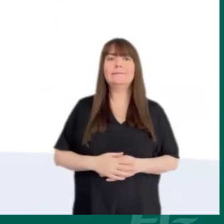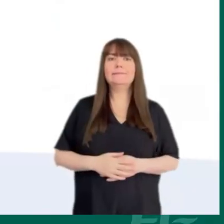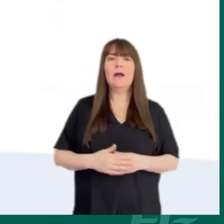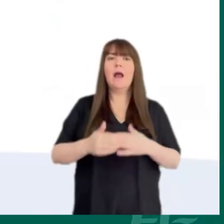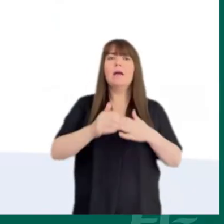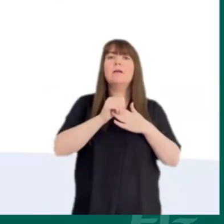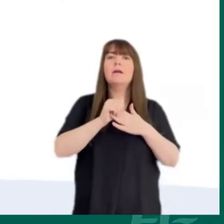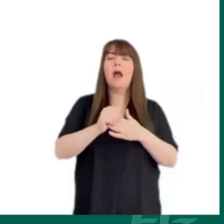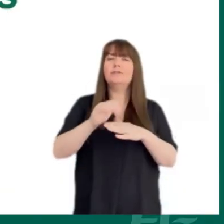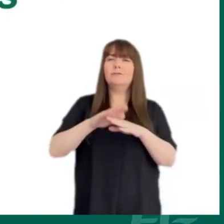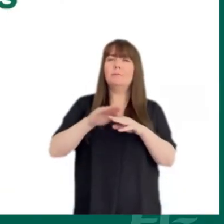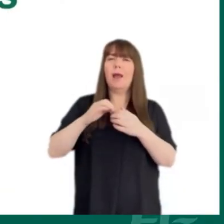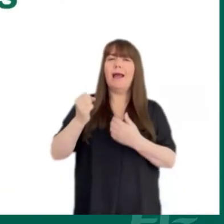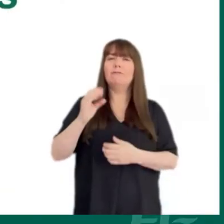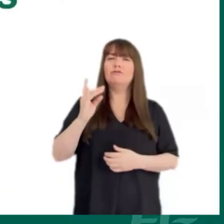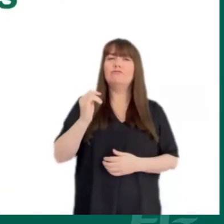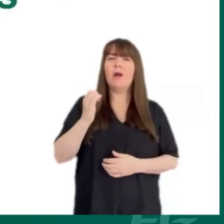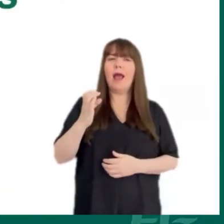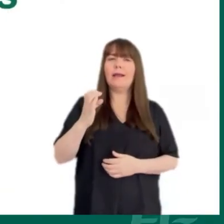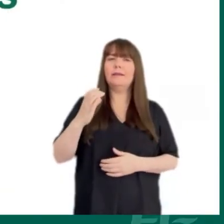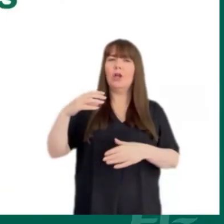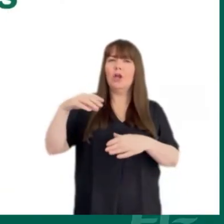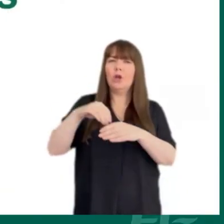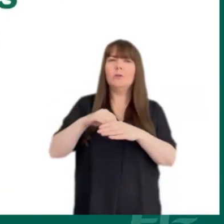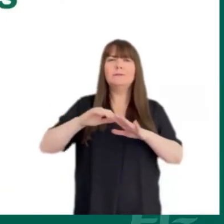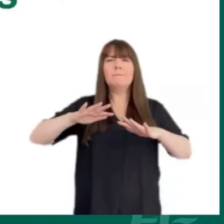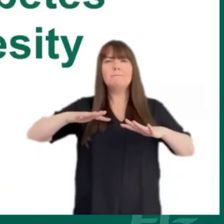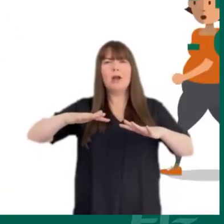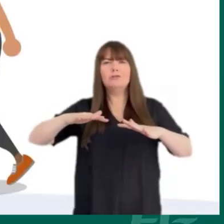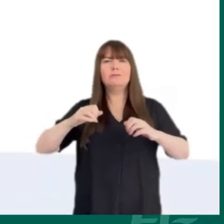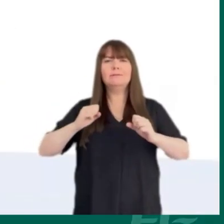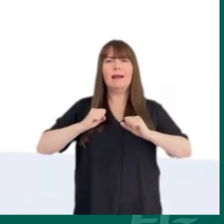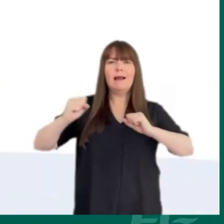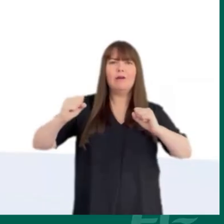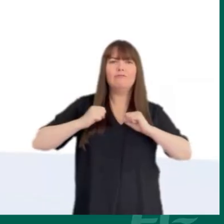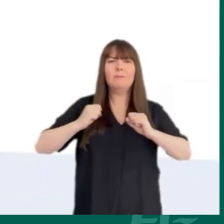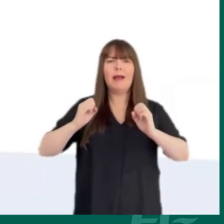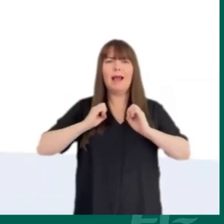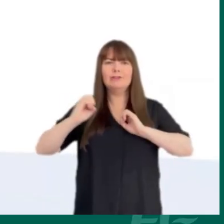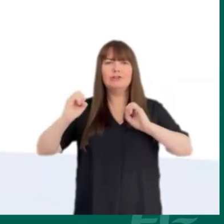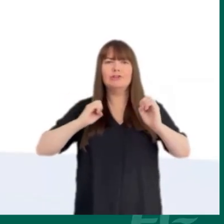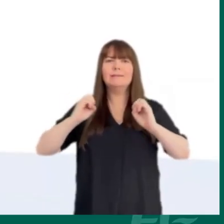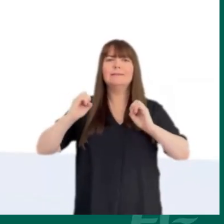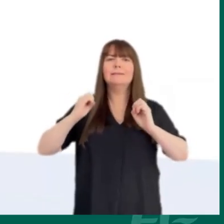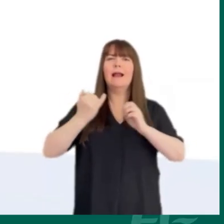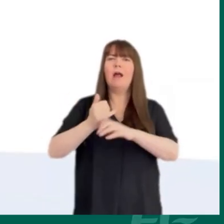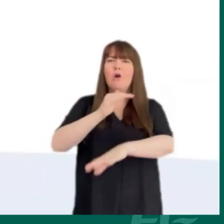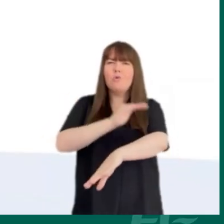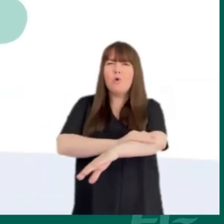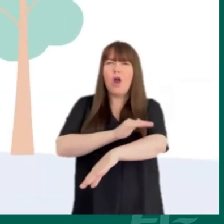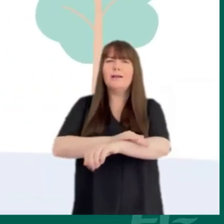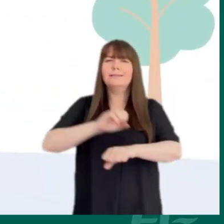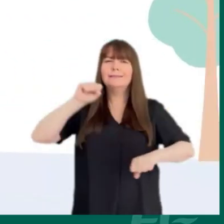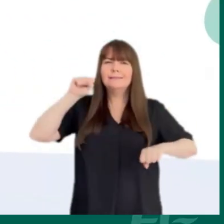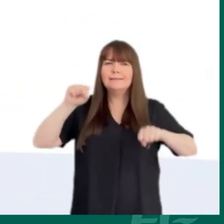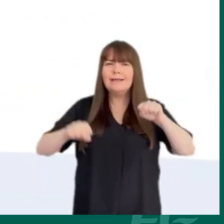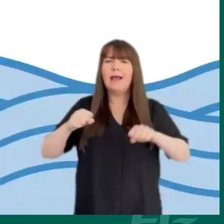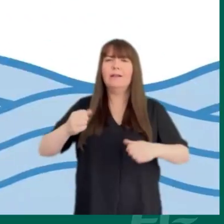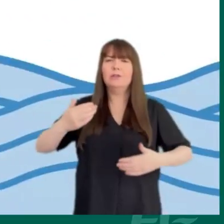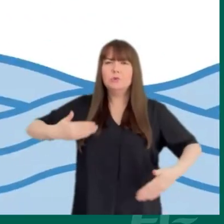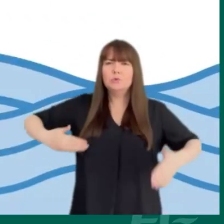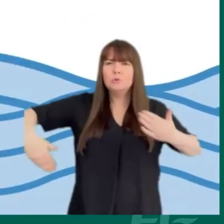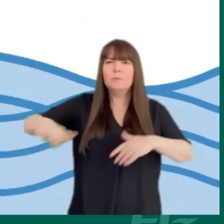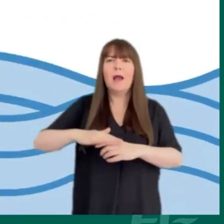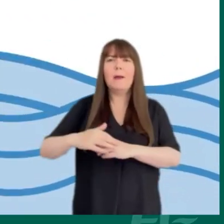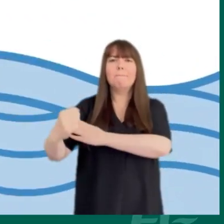physical activity guidelines for people living with a chronic condition include moderate intensity aerobic activity such as walking, cycling